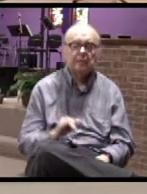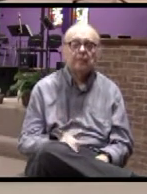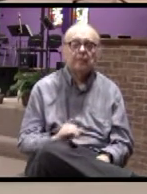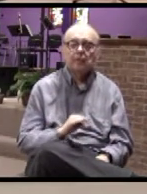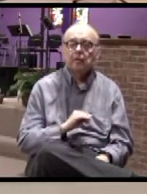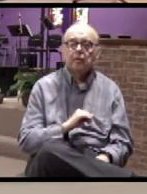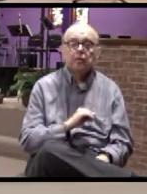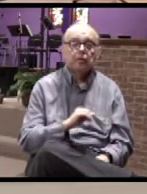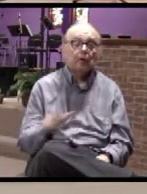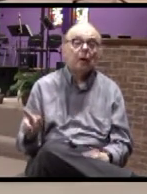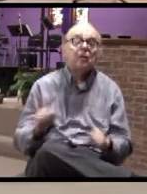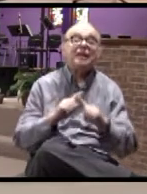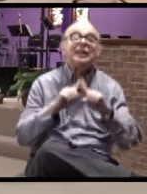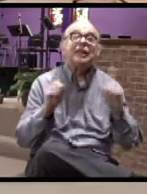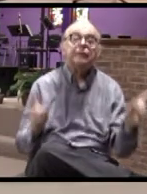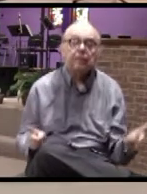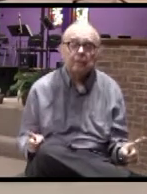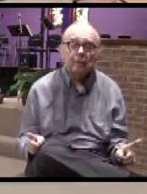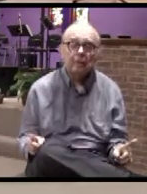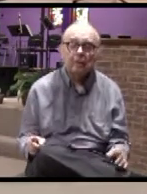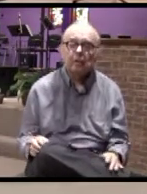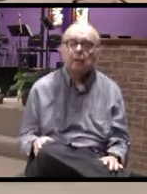You're all different.